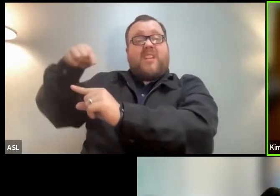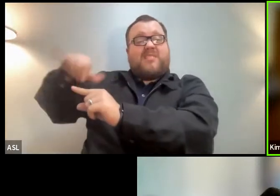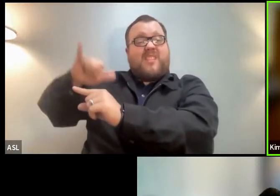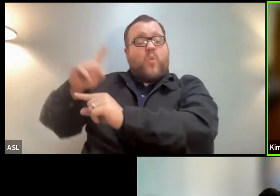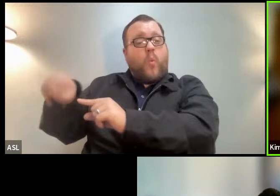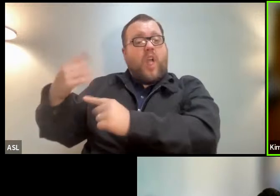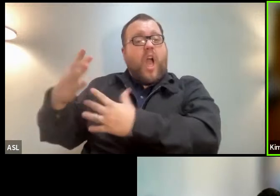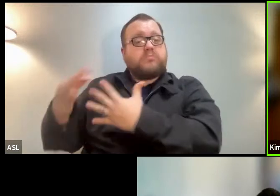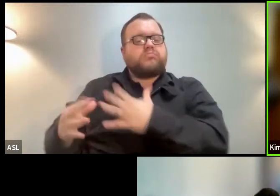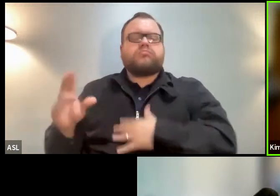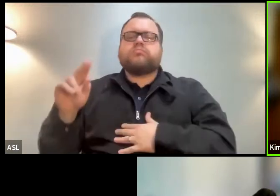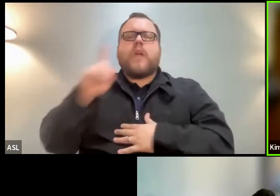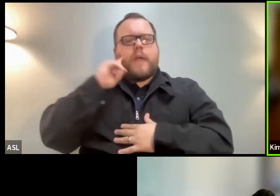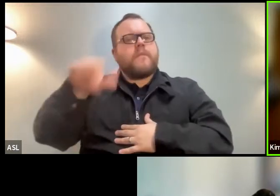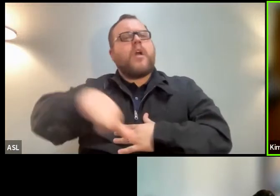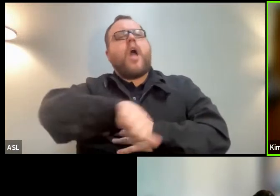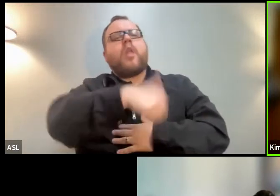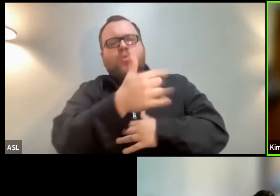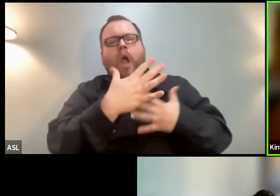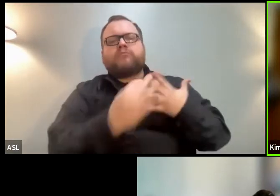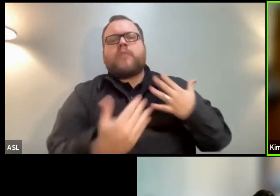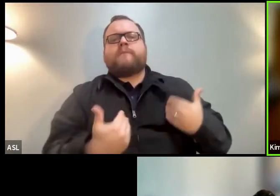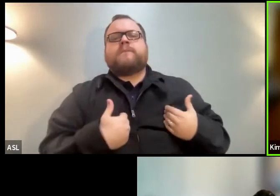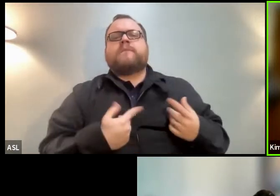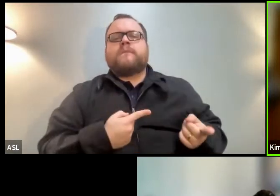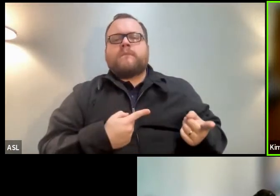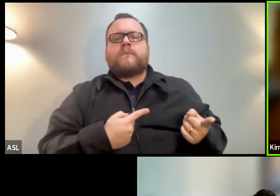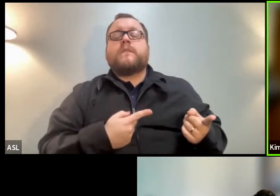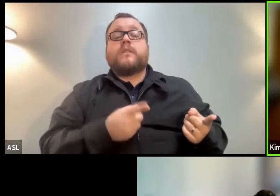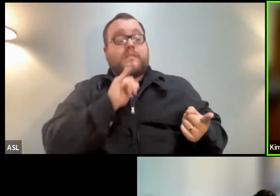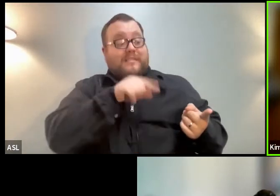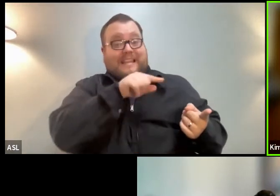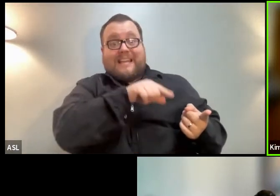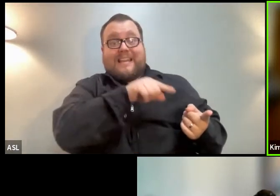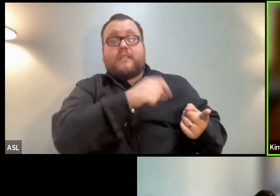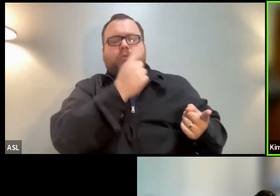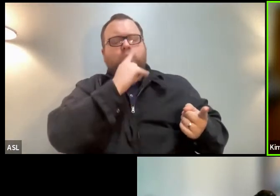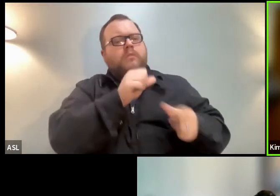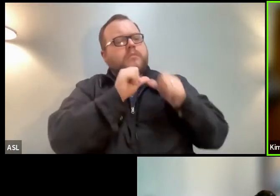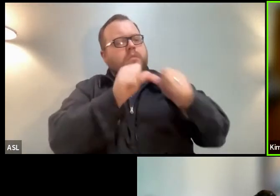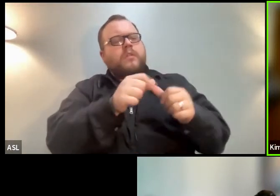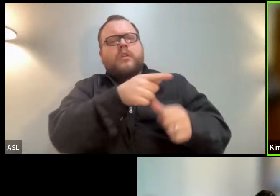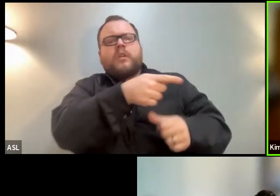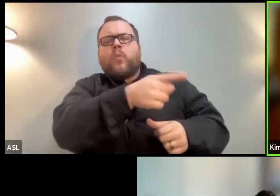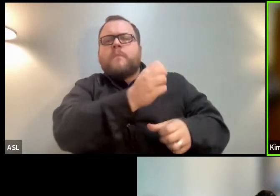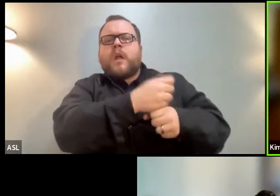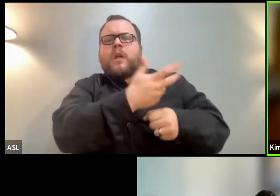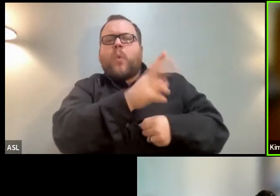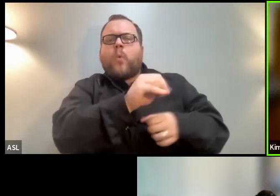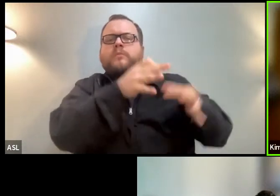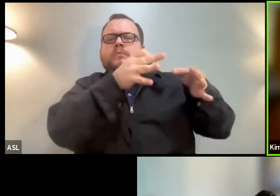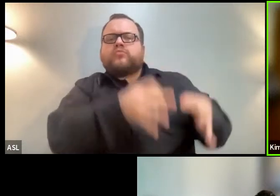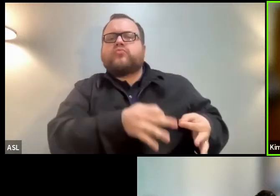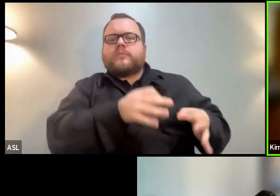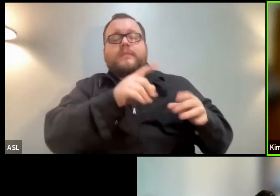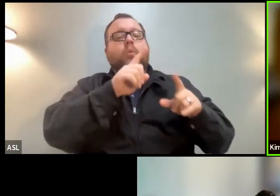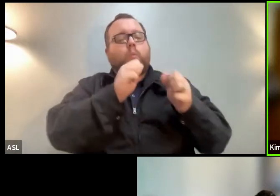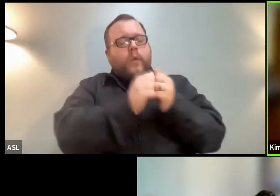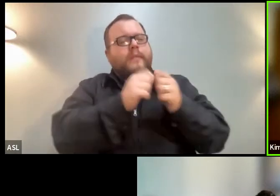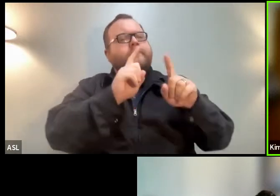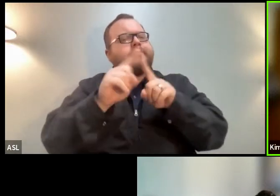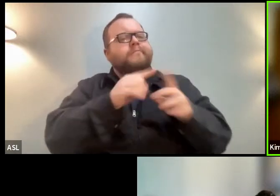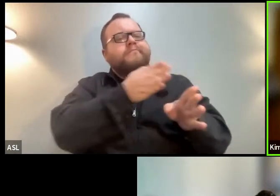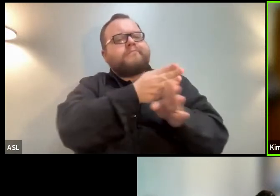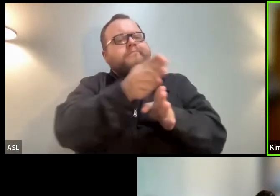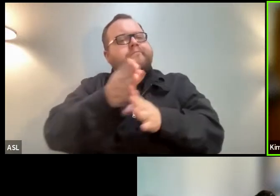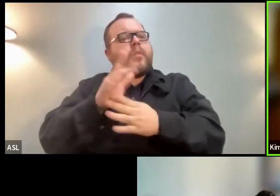are alternatives, and in this way, the youth can continue to make their own decisions in different areas of their life and what they